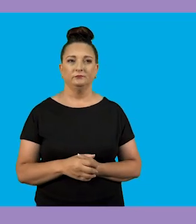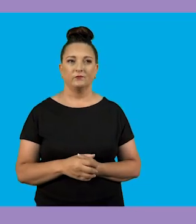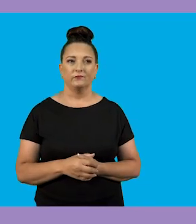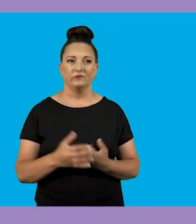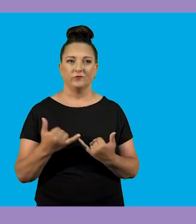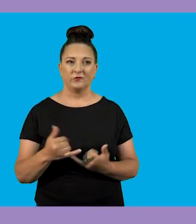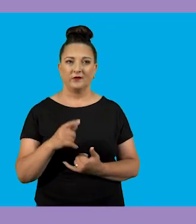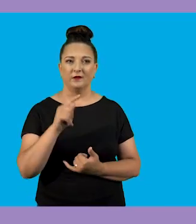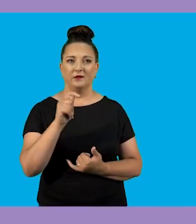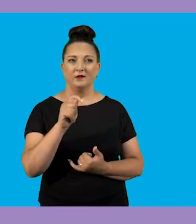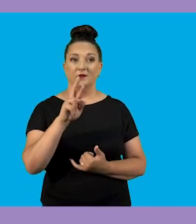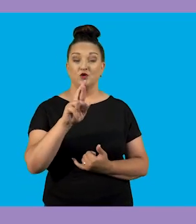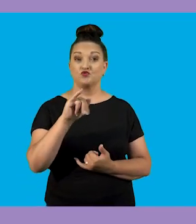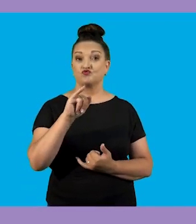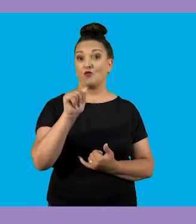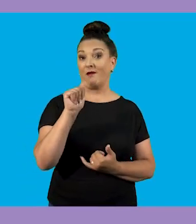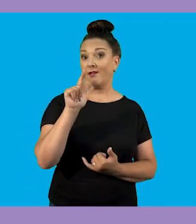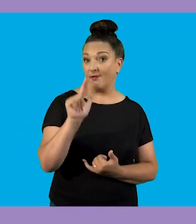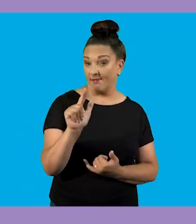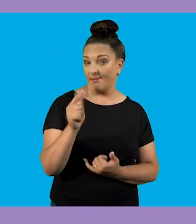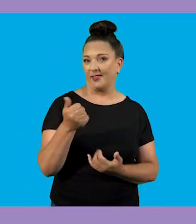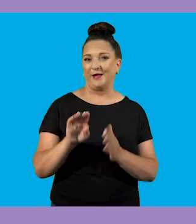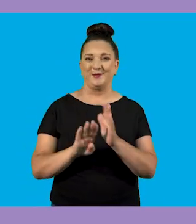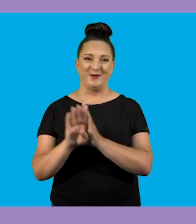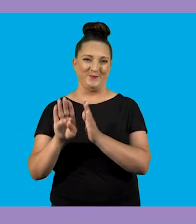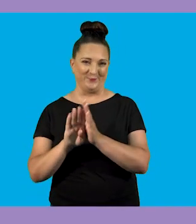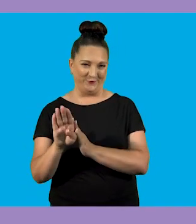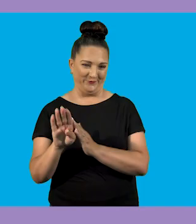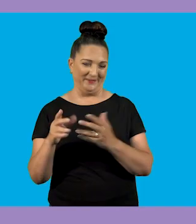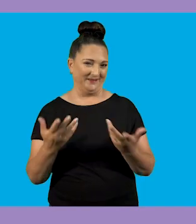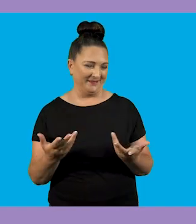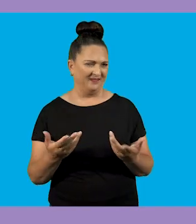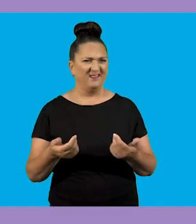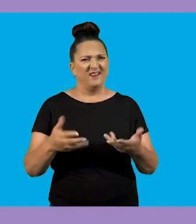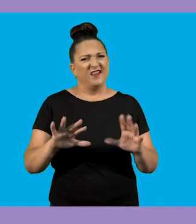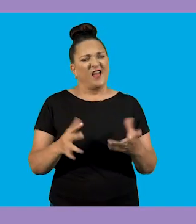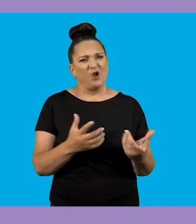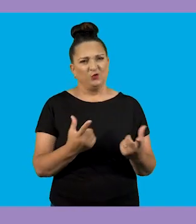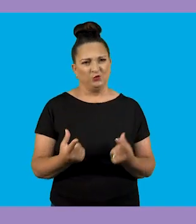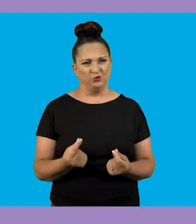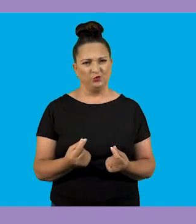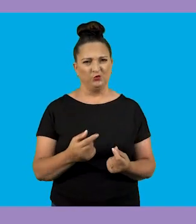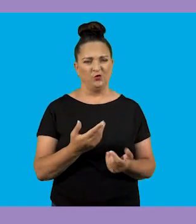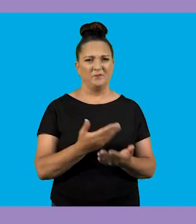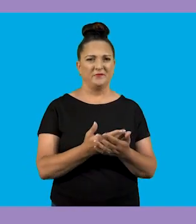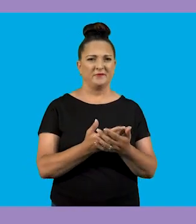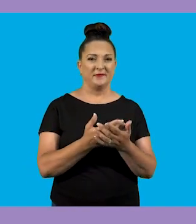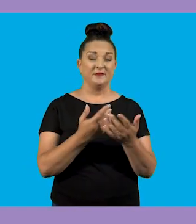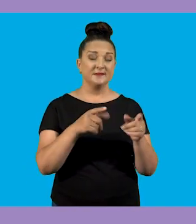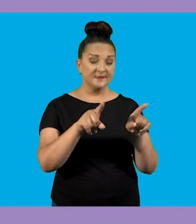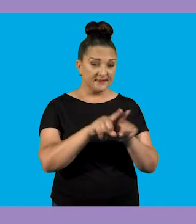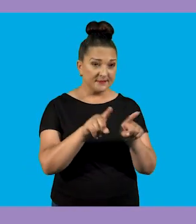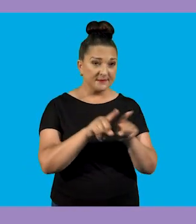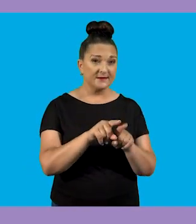that is the trial and improvement method. So how are we going to use this method to factorize in the same format, x